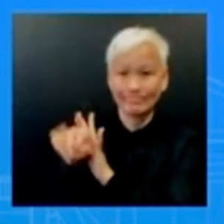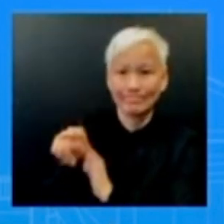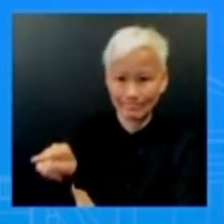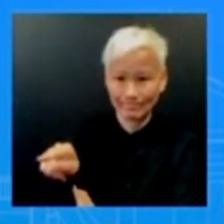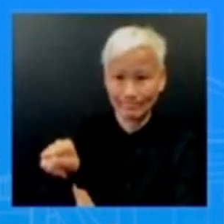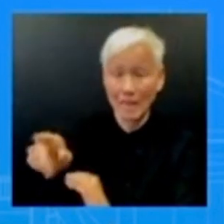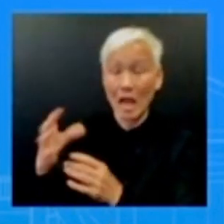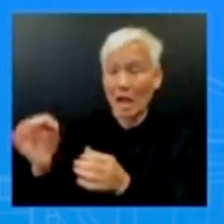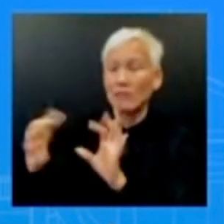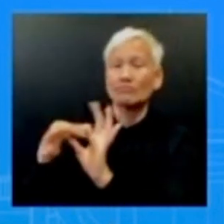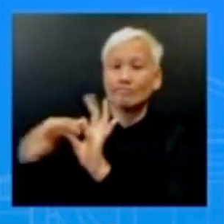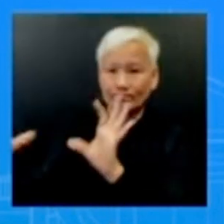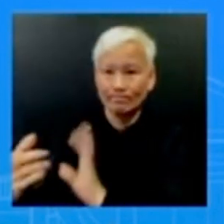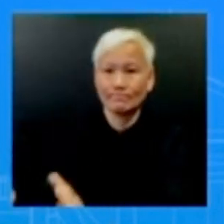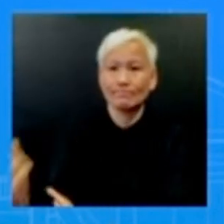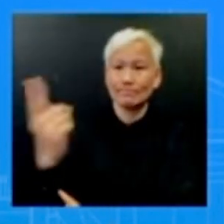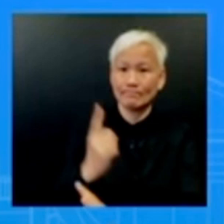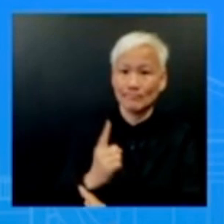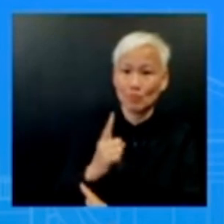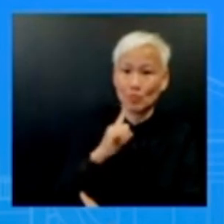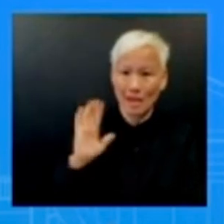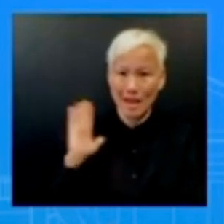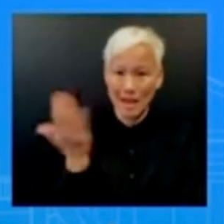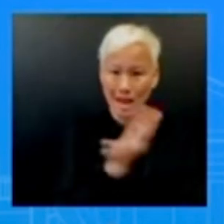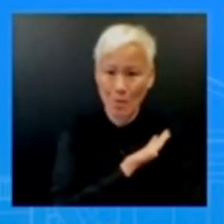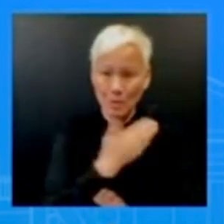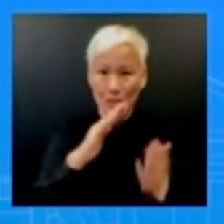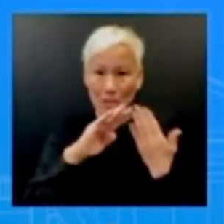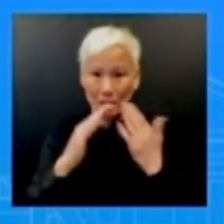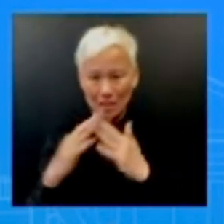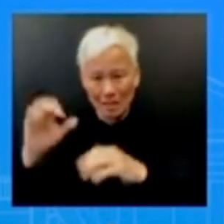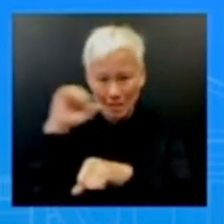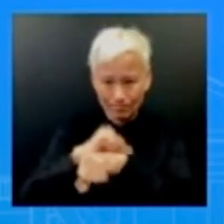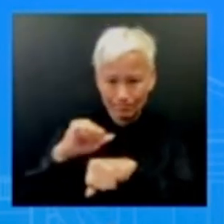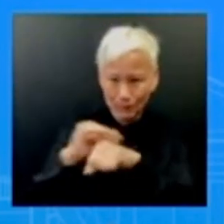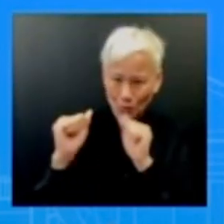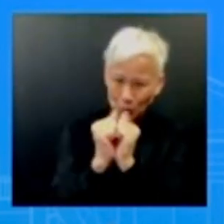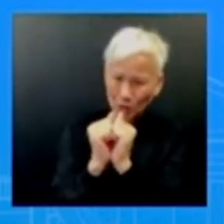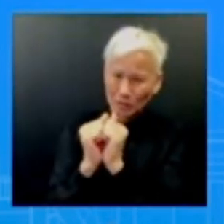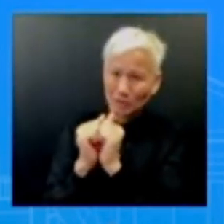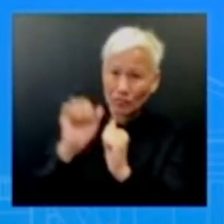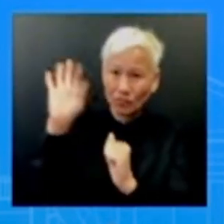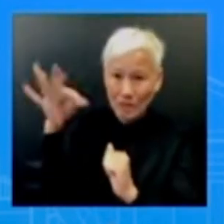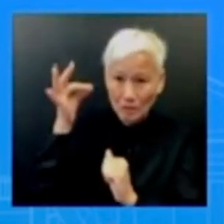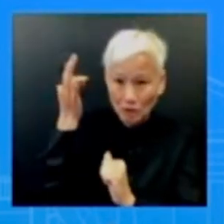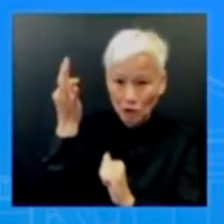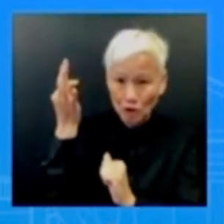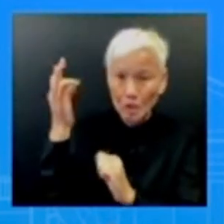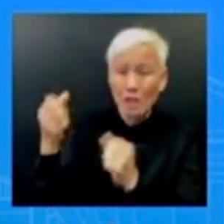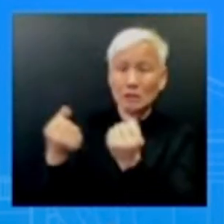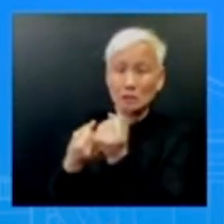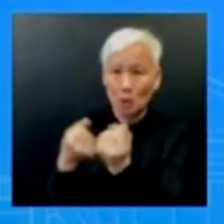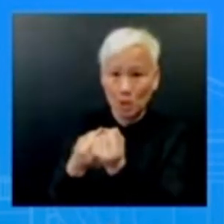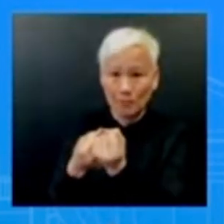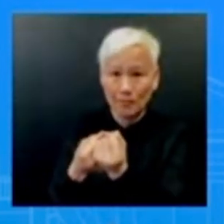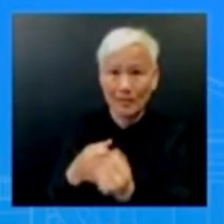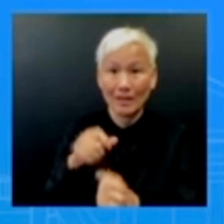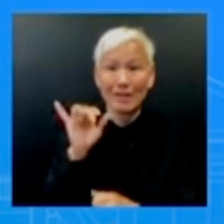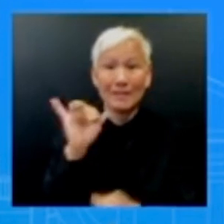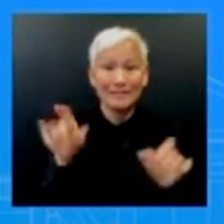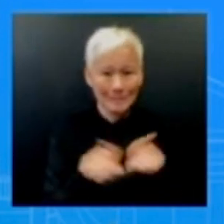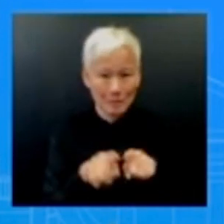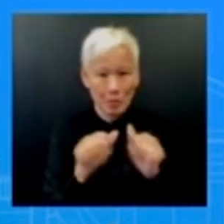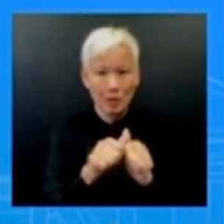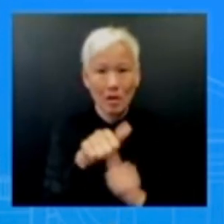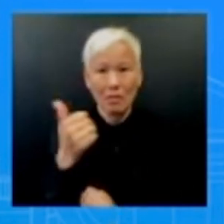intelligence community working together with French support. Jeff, like other hostages and wrongful detainees, will be offered the best medical care